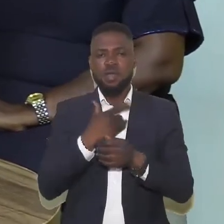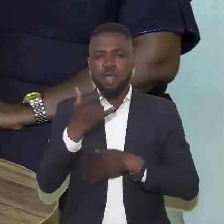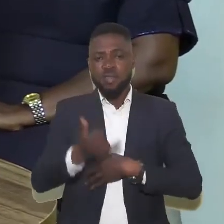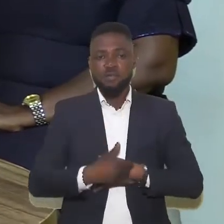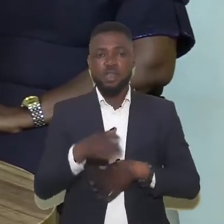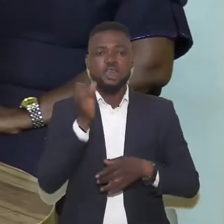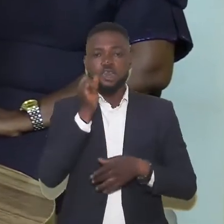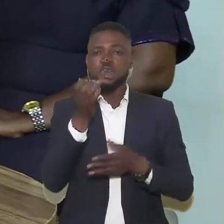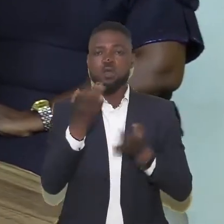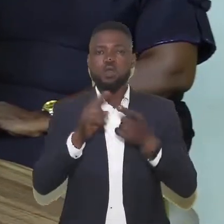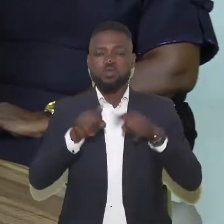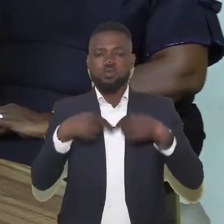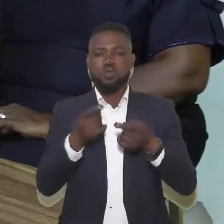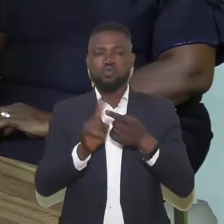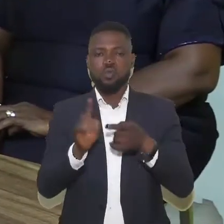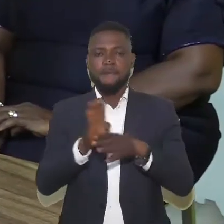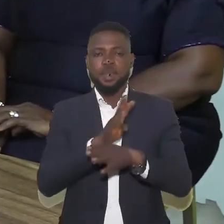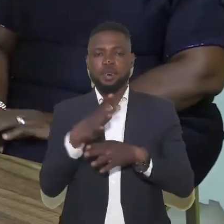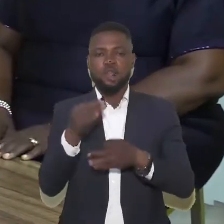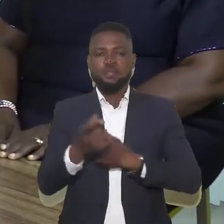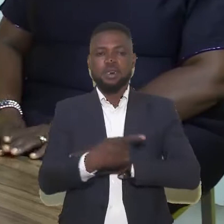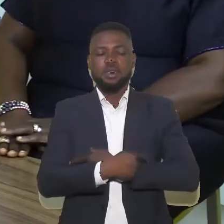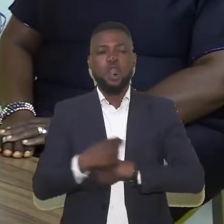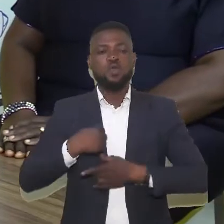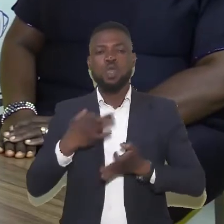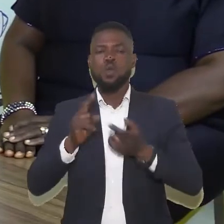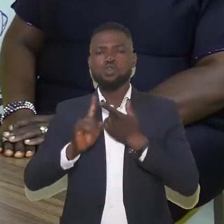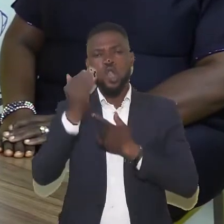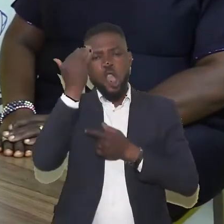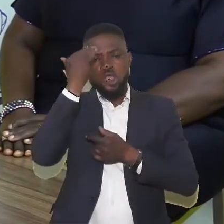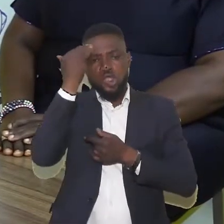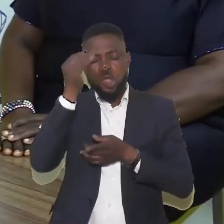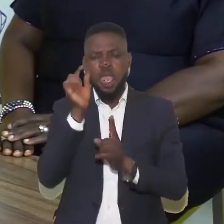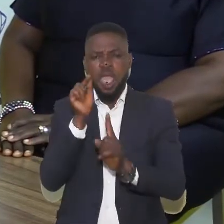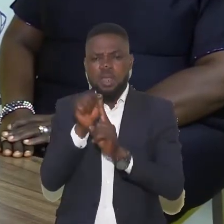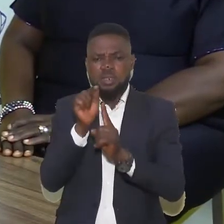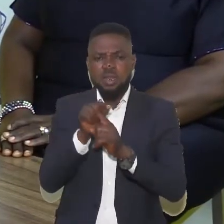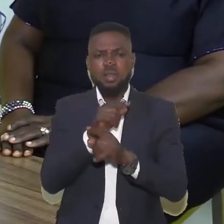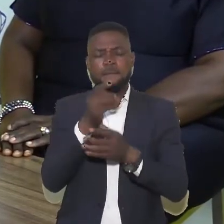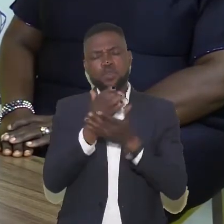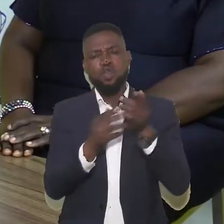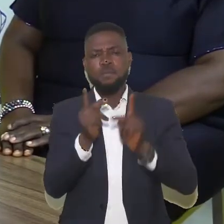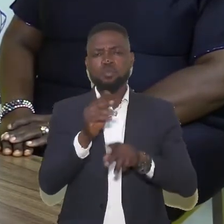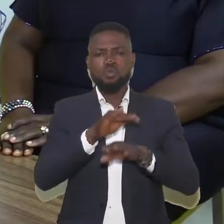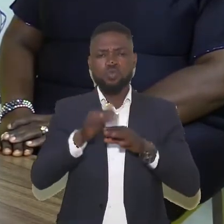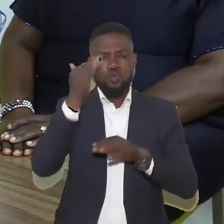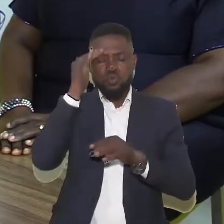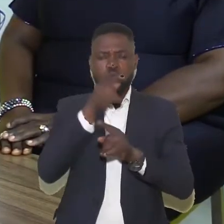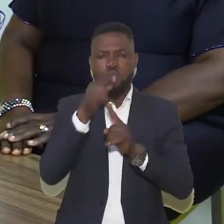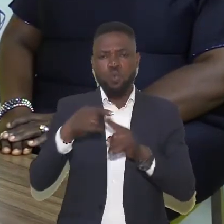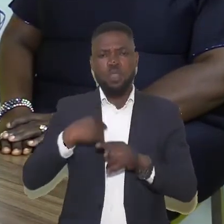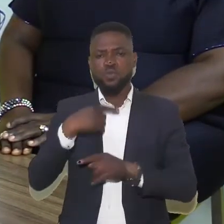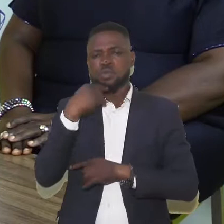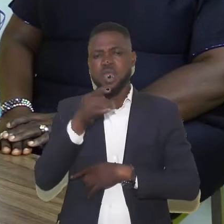her today. So going to the business of the day, we want to know exactly because some people don't know when you